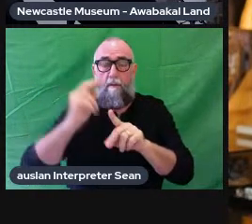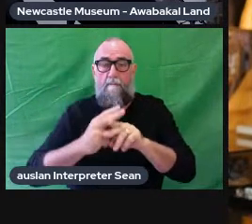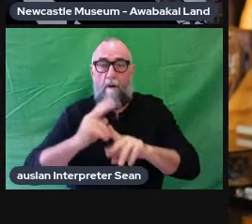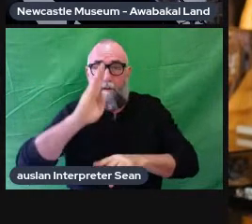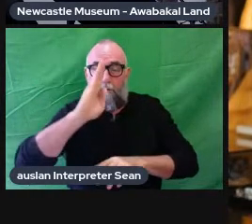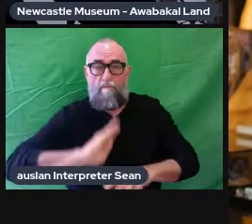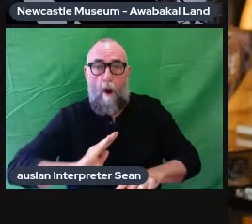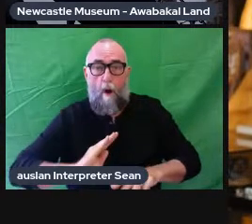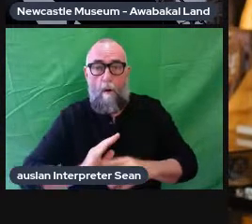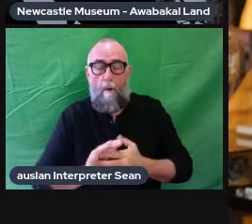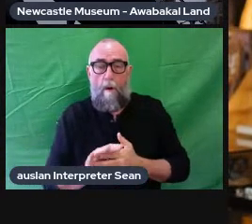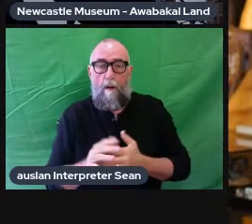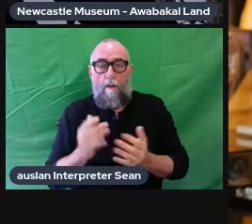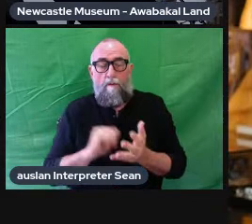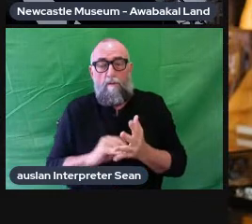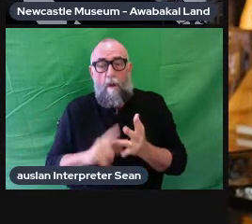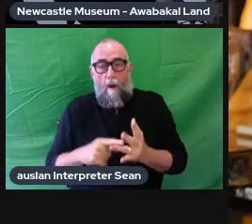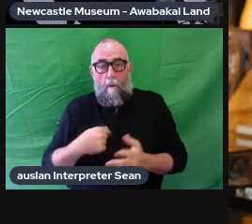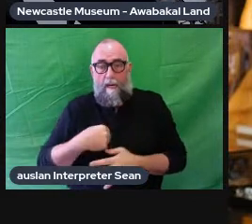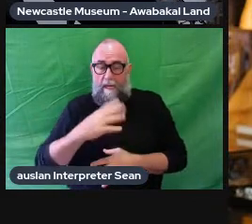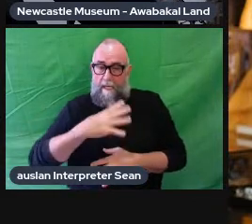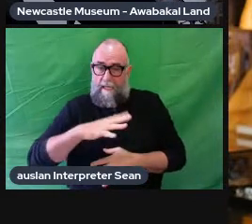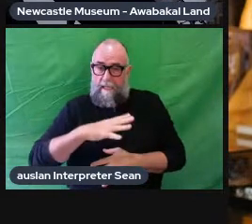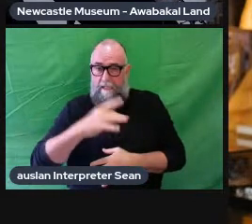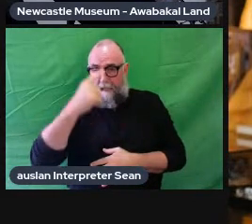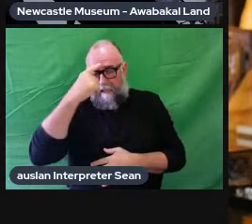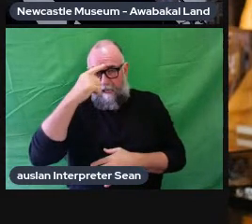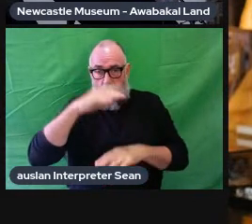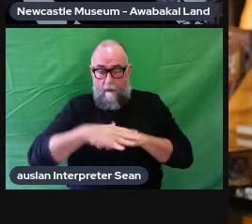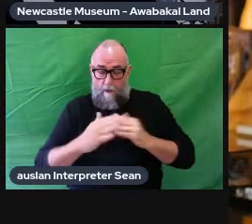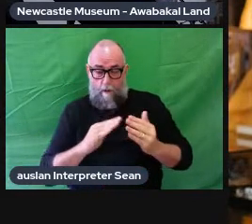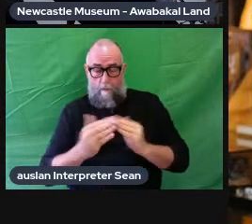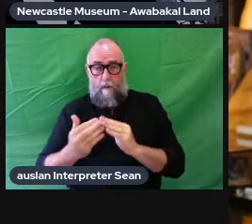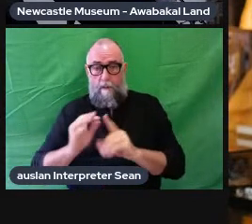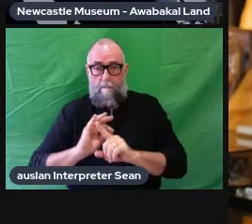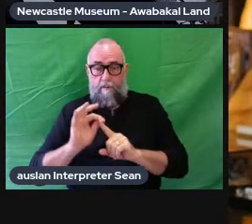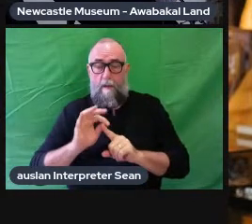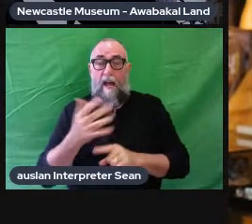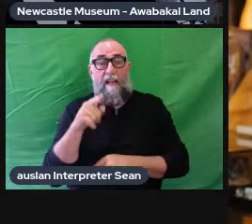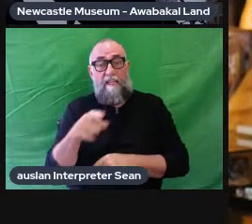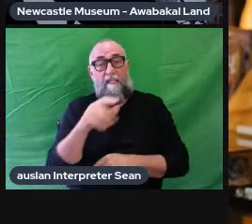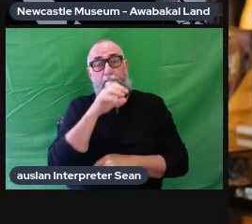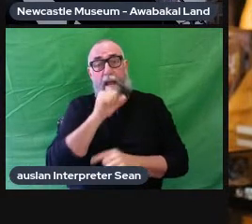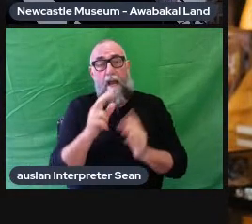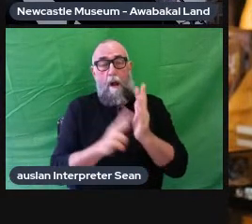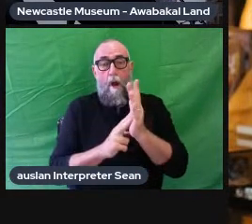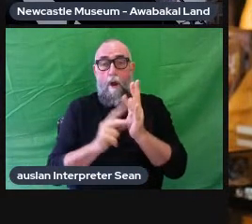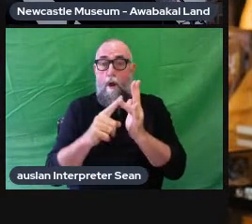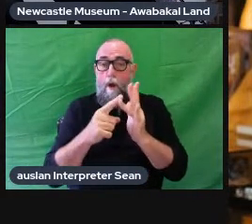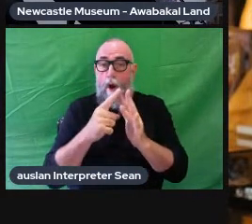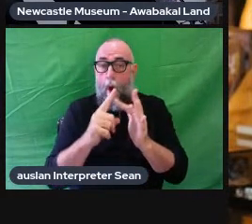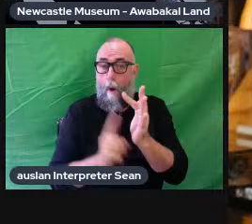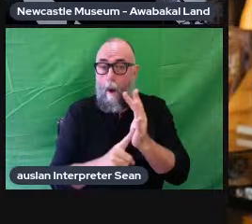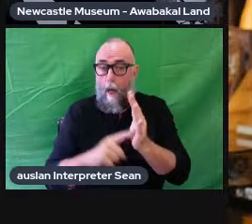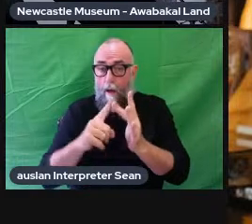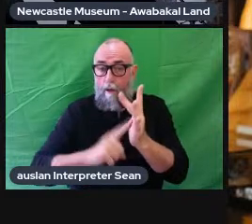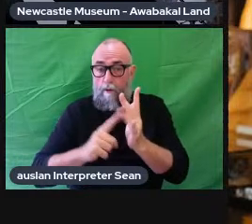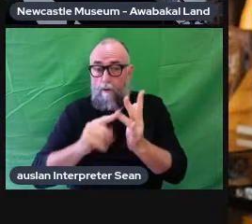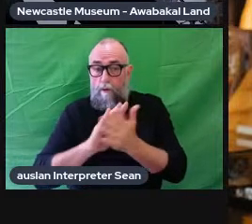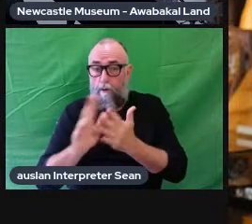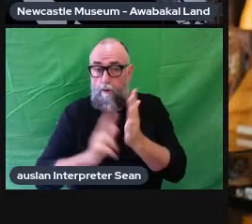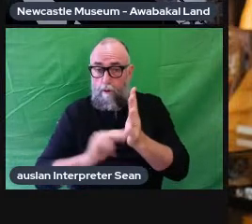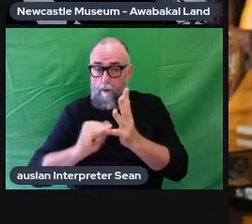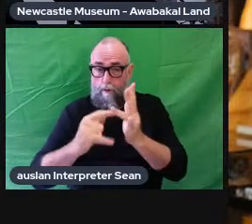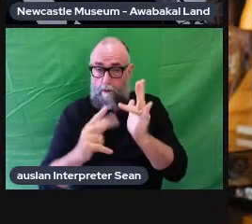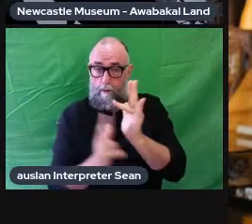Newcastle. So this is the poster boy for this year's event, Noel Johnson. Are you here? No, of course